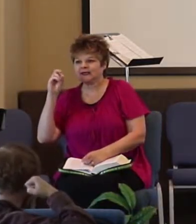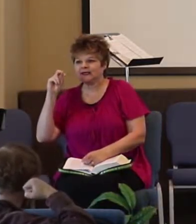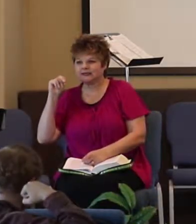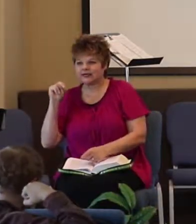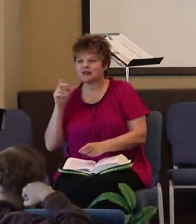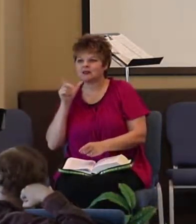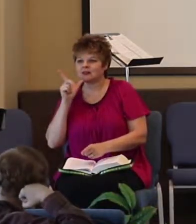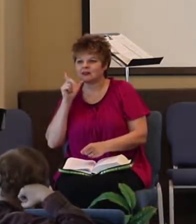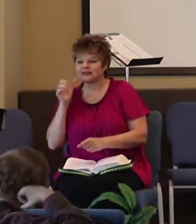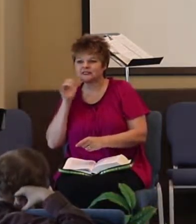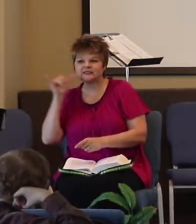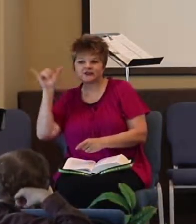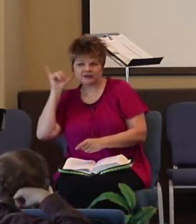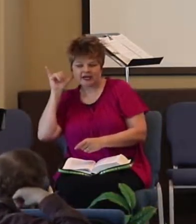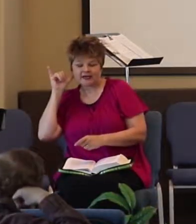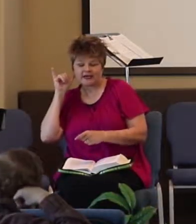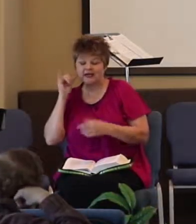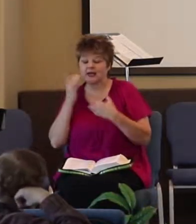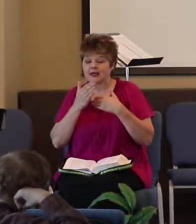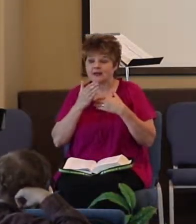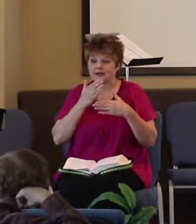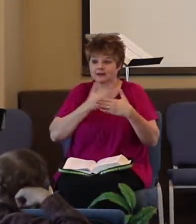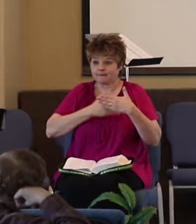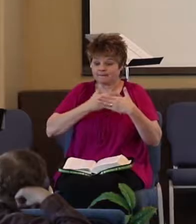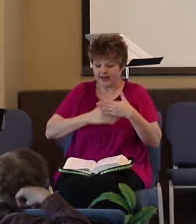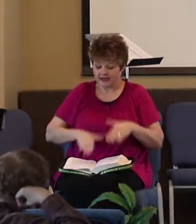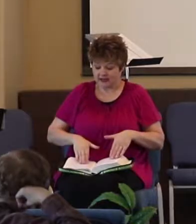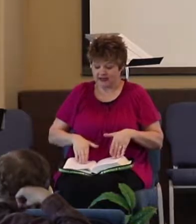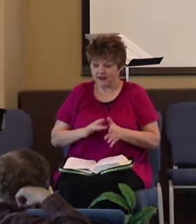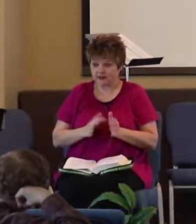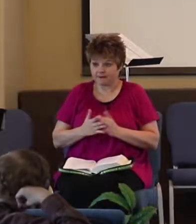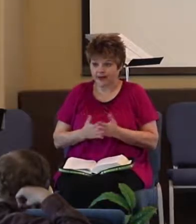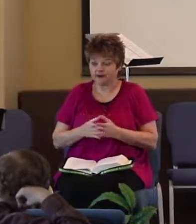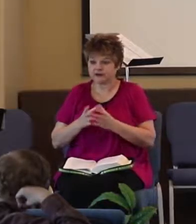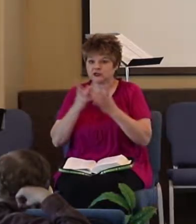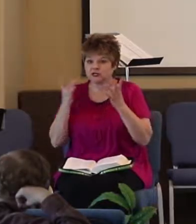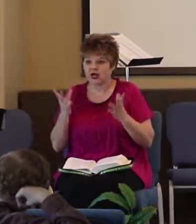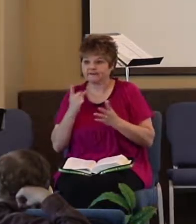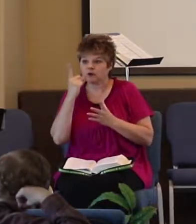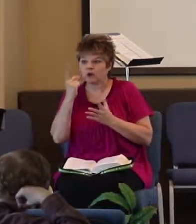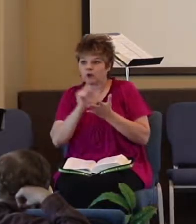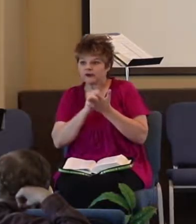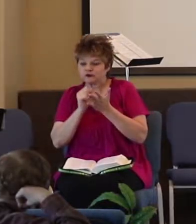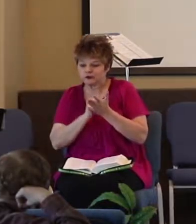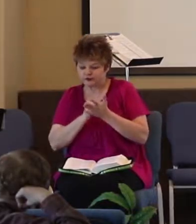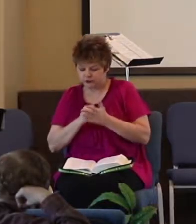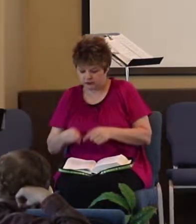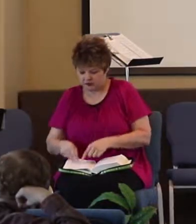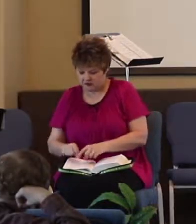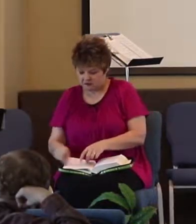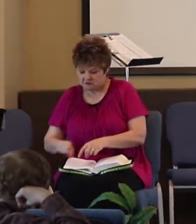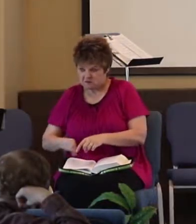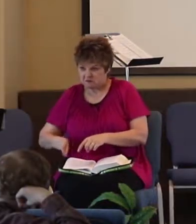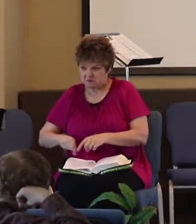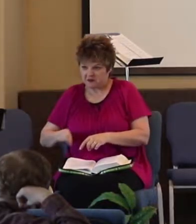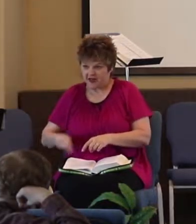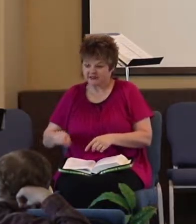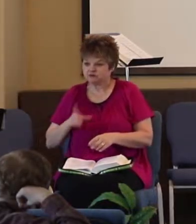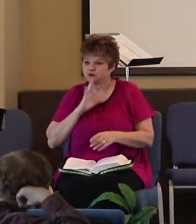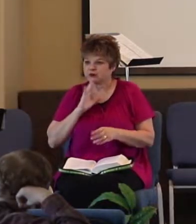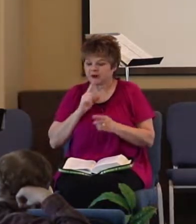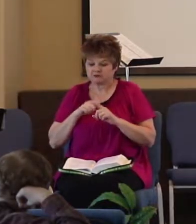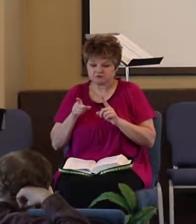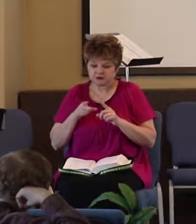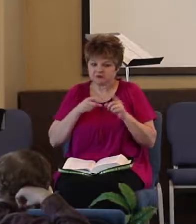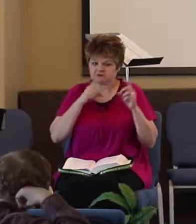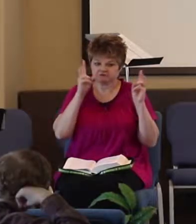Gideon Bibles because in the back of the Gideon Bibles, they've got a lot of one scripture lines that address different issues and different